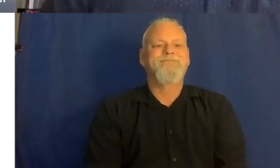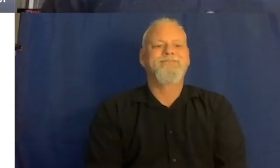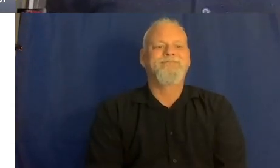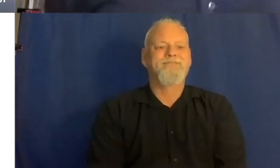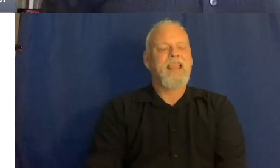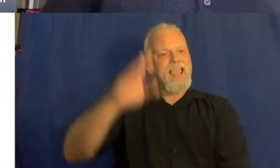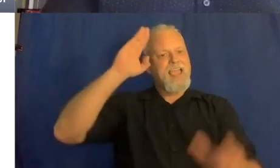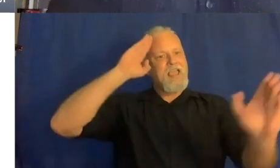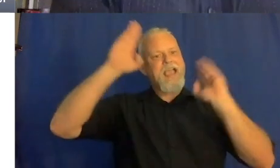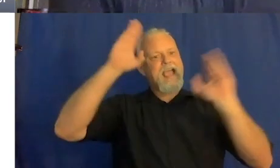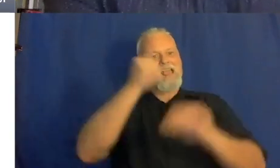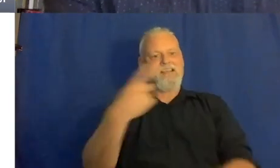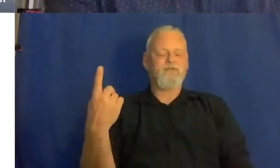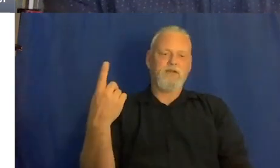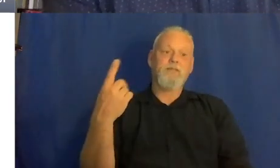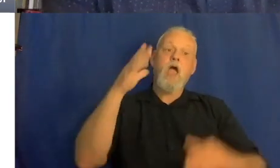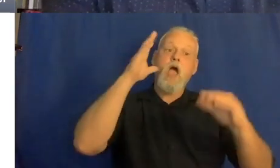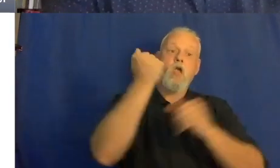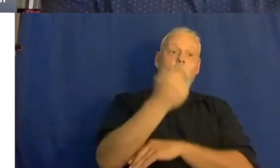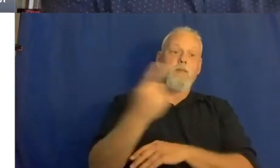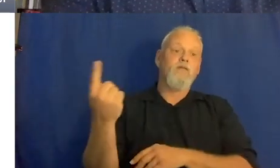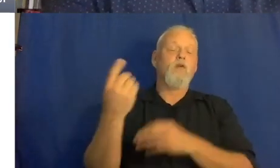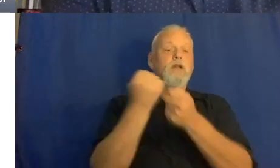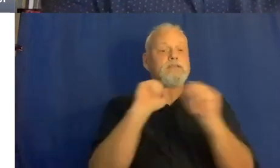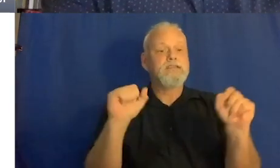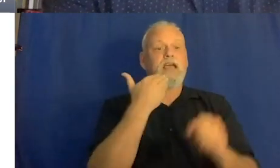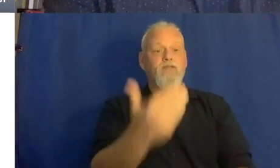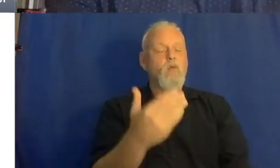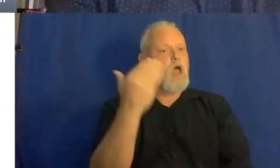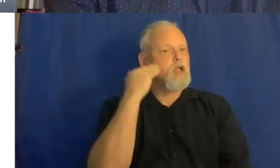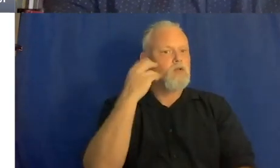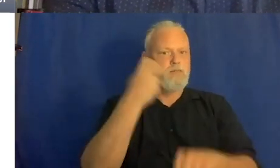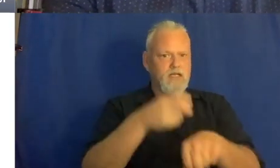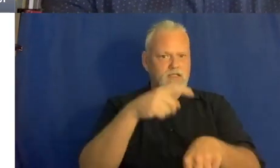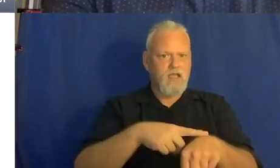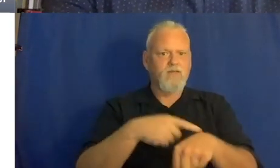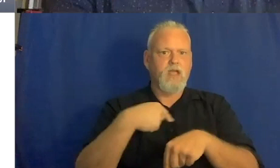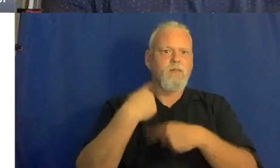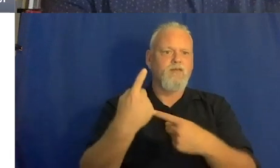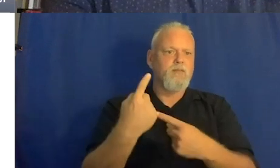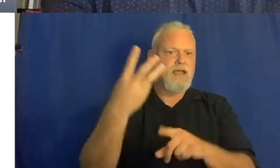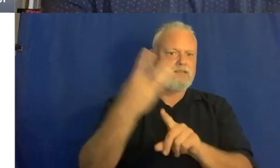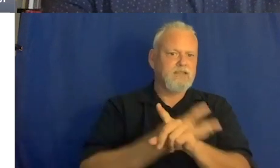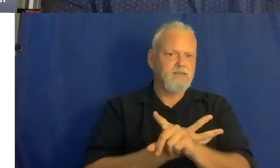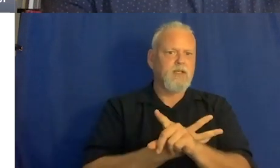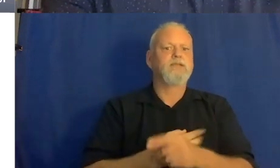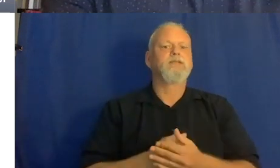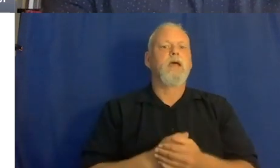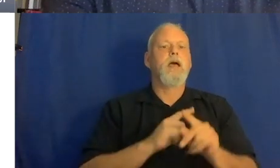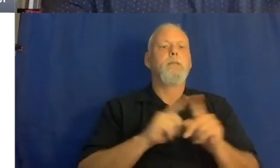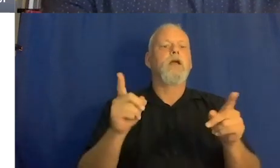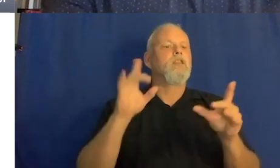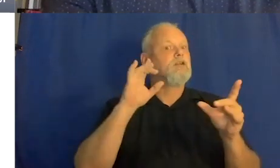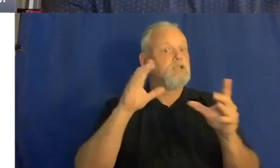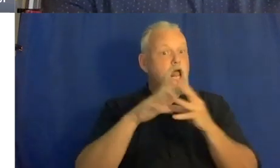Hello, everybody. I hope that everybody is safe and well. I know it's been a difficult time over the past 6 months, but there is an awful